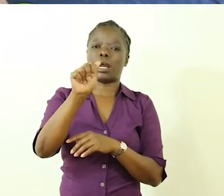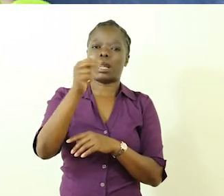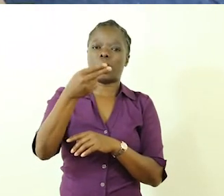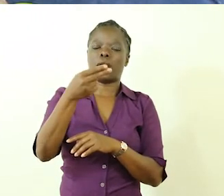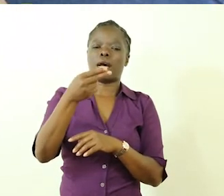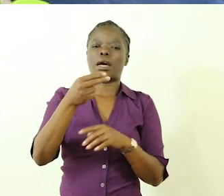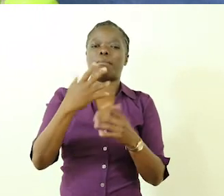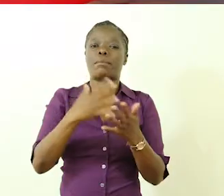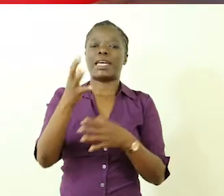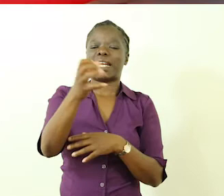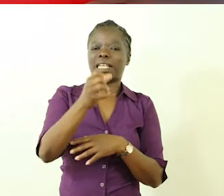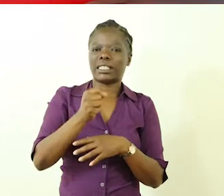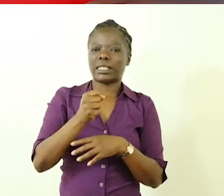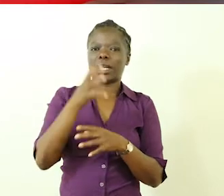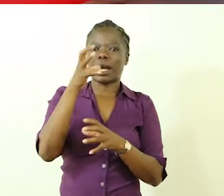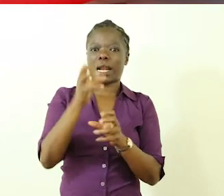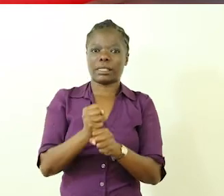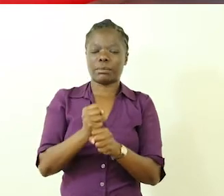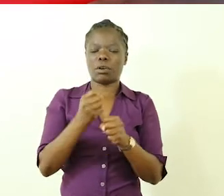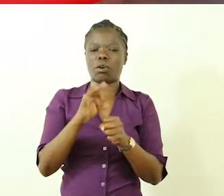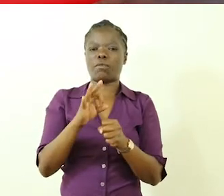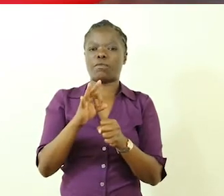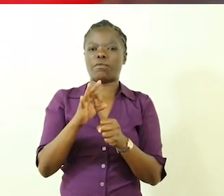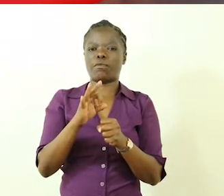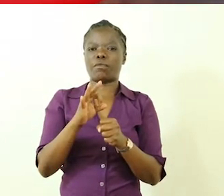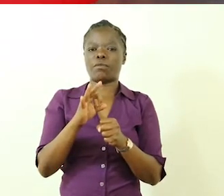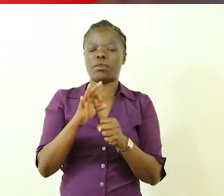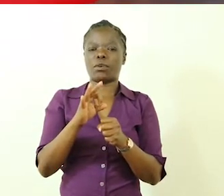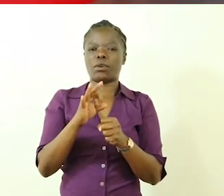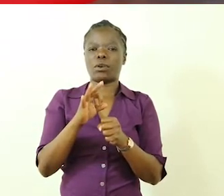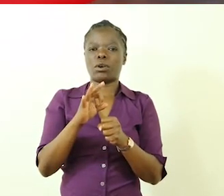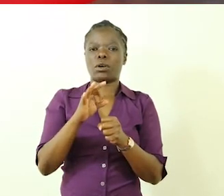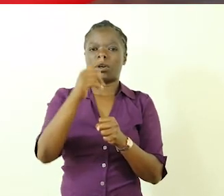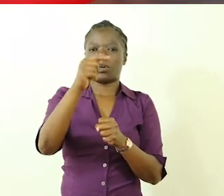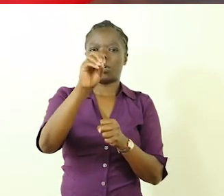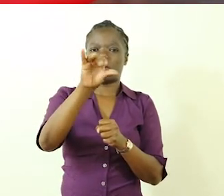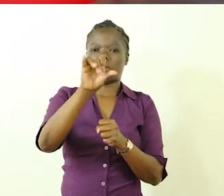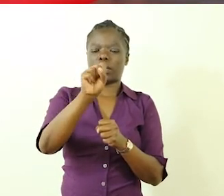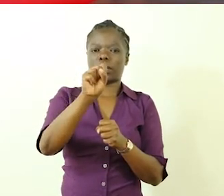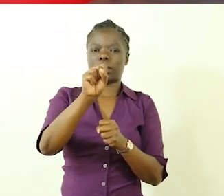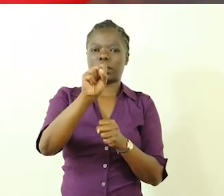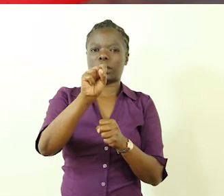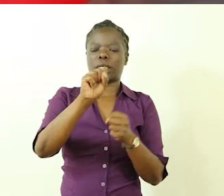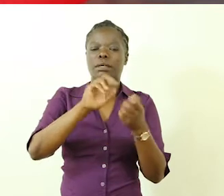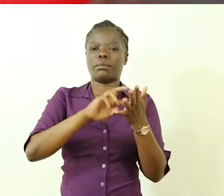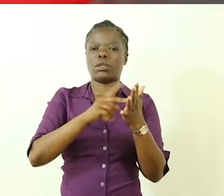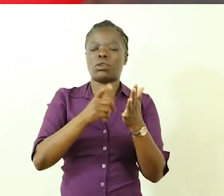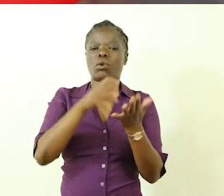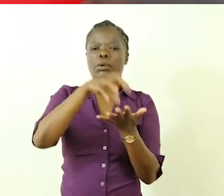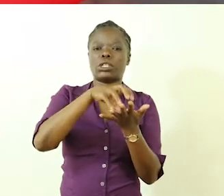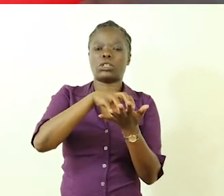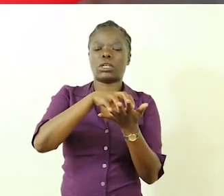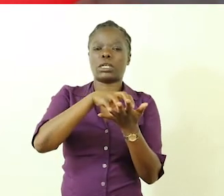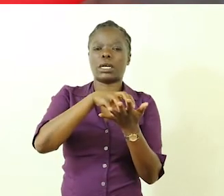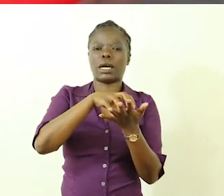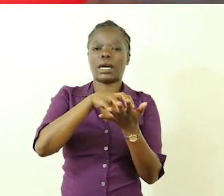reaching, grasping, and grasping of toys. So I'm going to use, first of all, you position the child